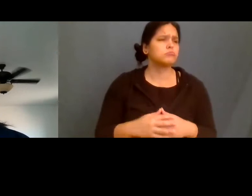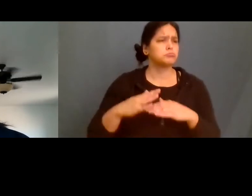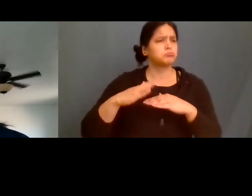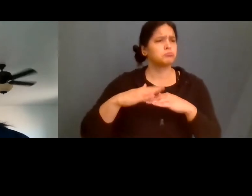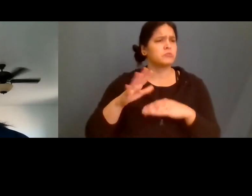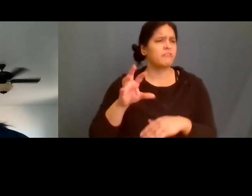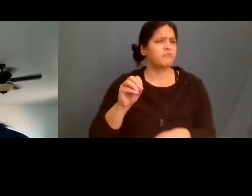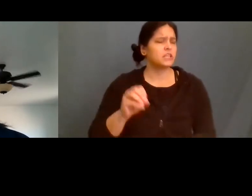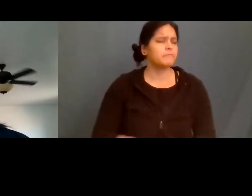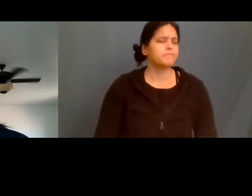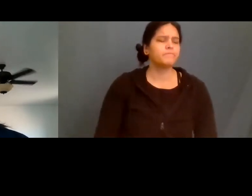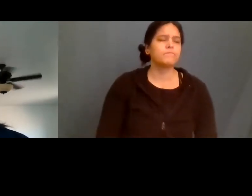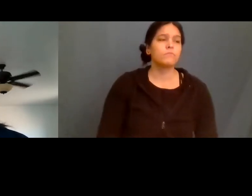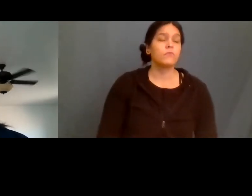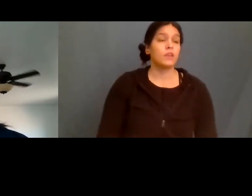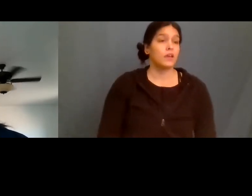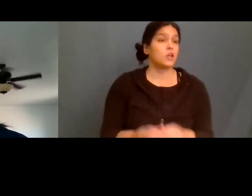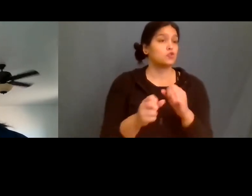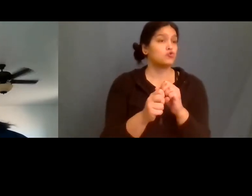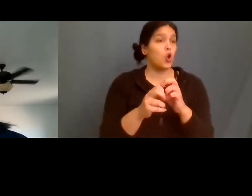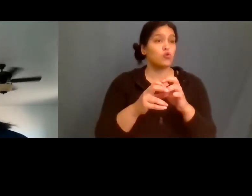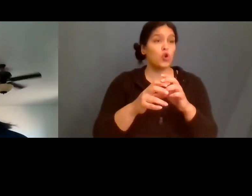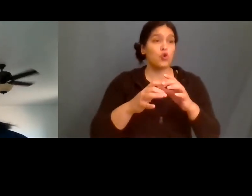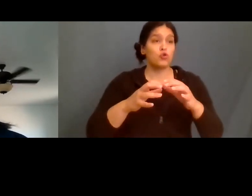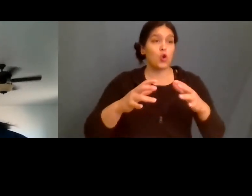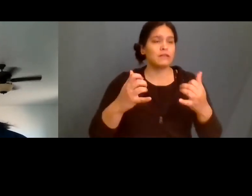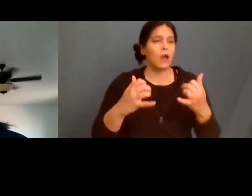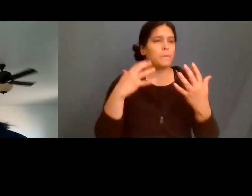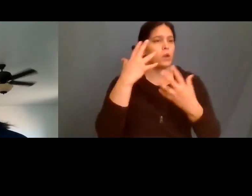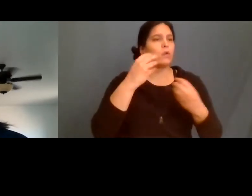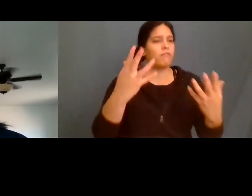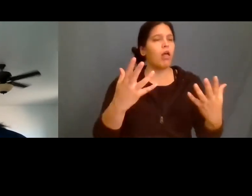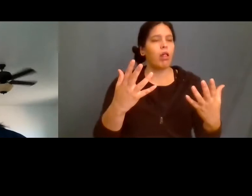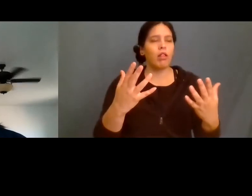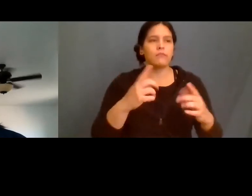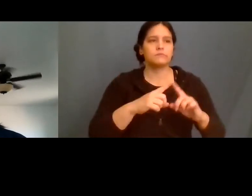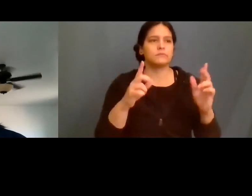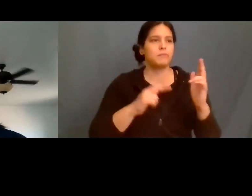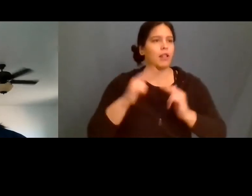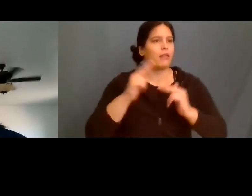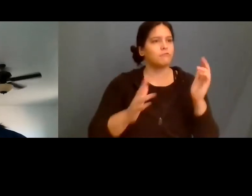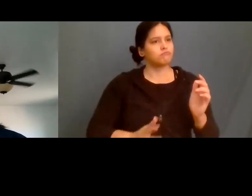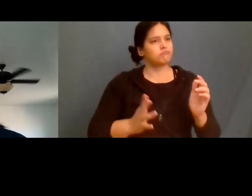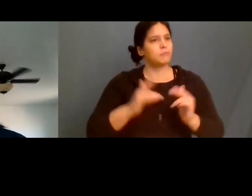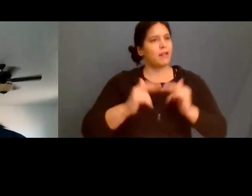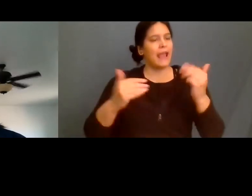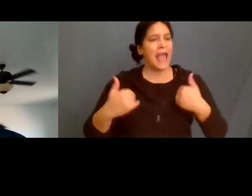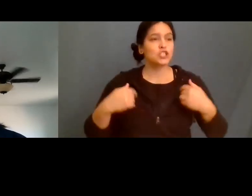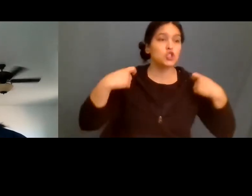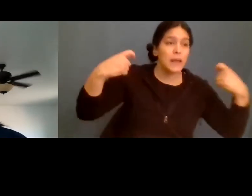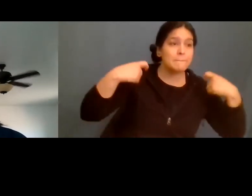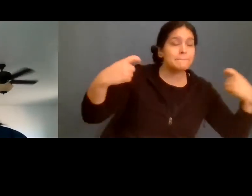It has grown, the school. It's now a beautiful facility. It has a gym, it has a wellness